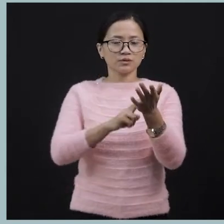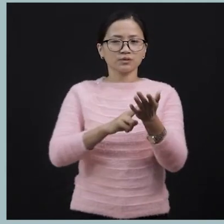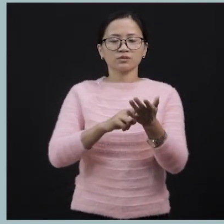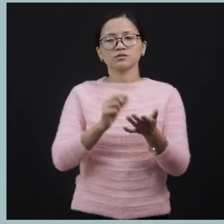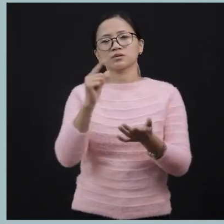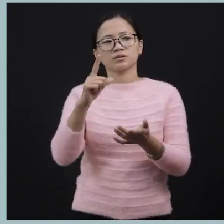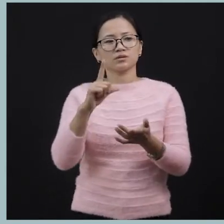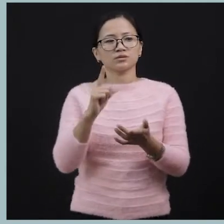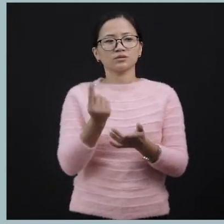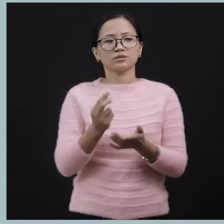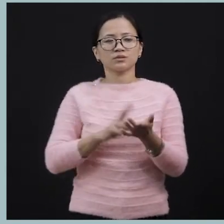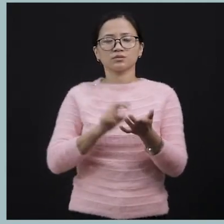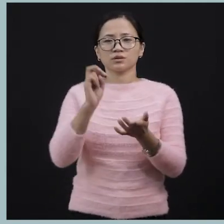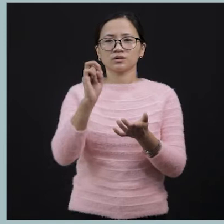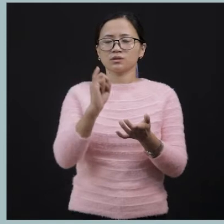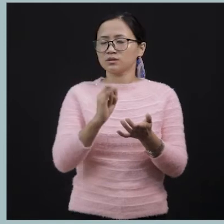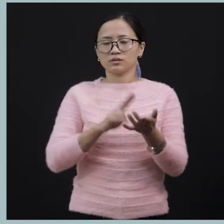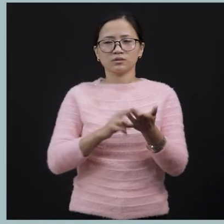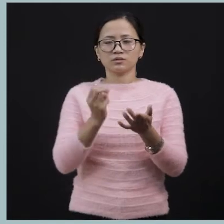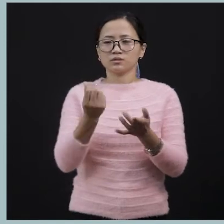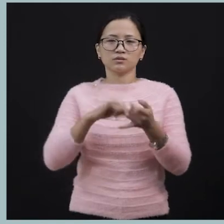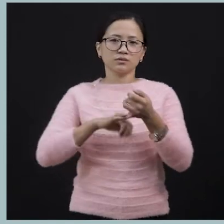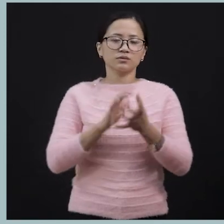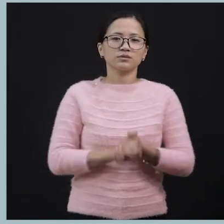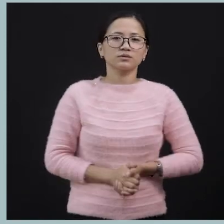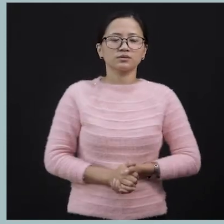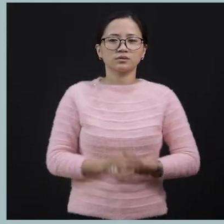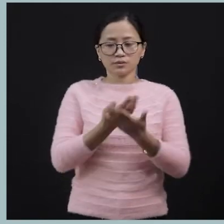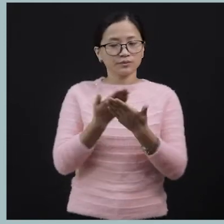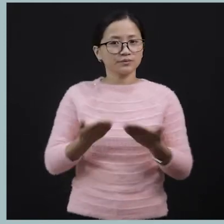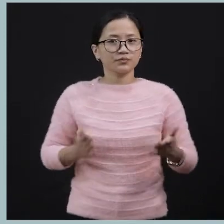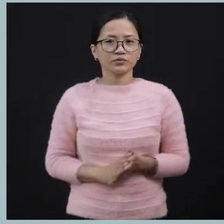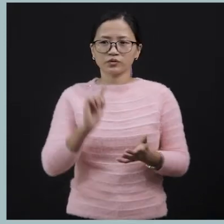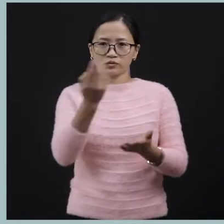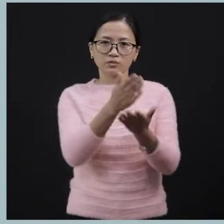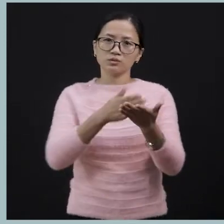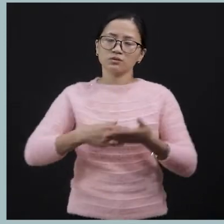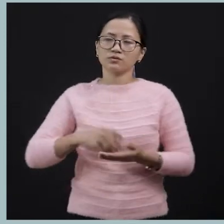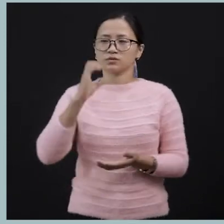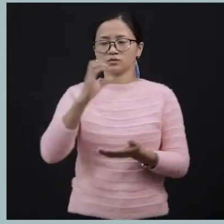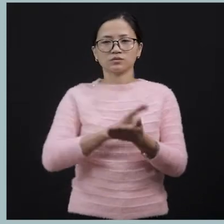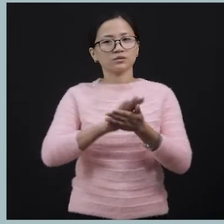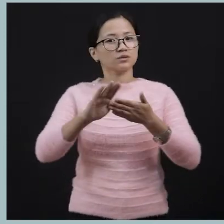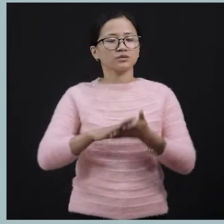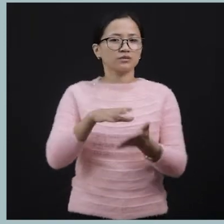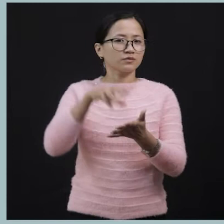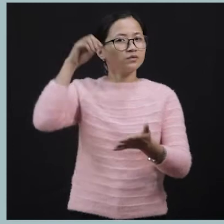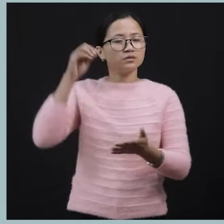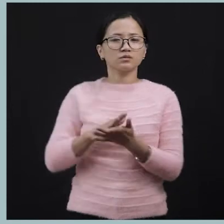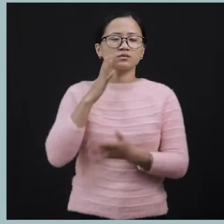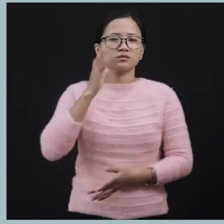object. So students, now from the first part of this chapter, we have learned